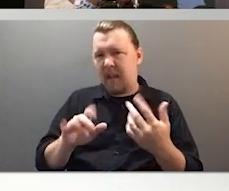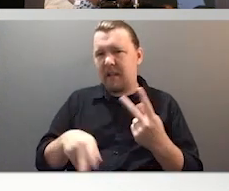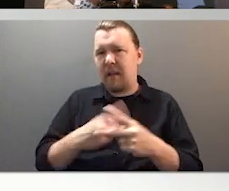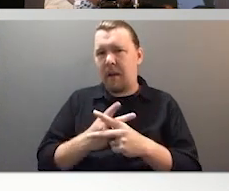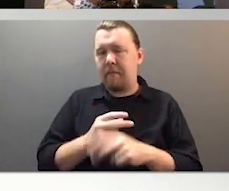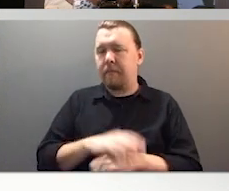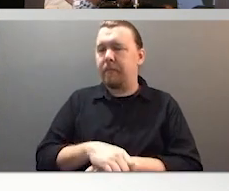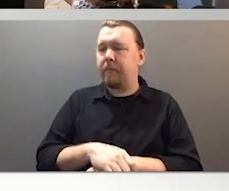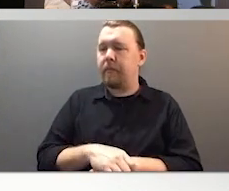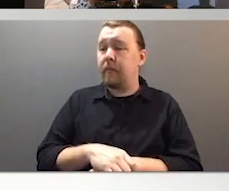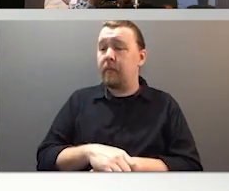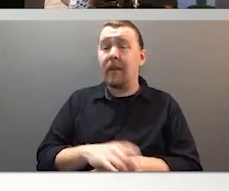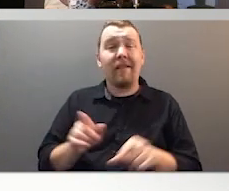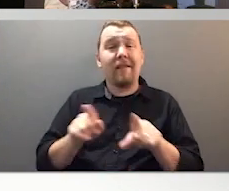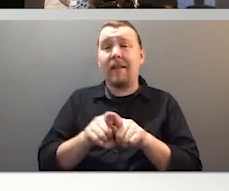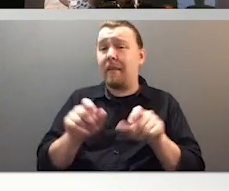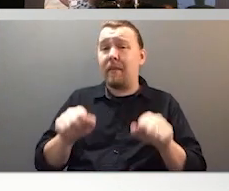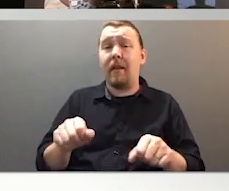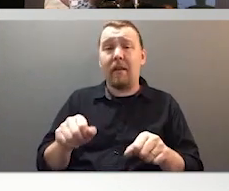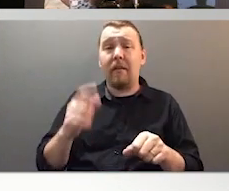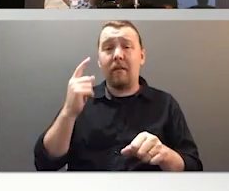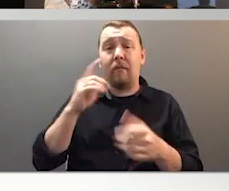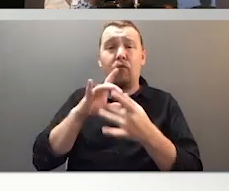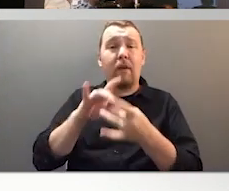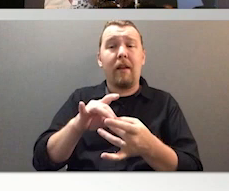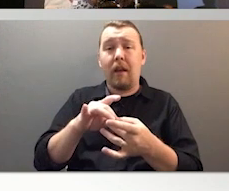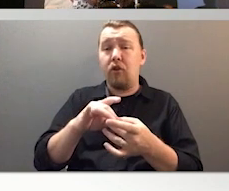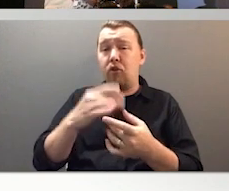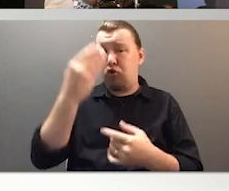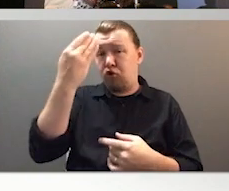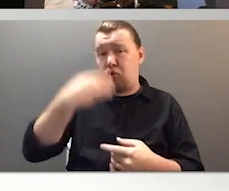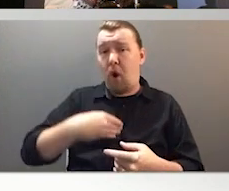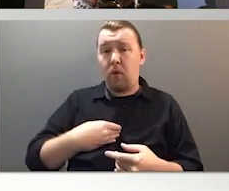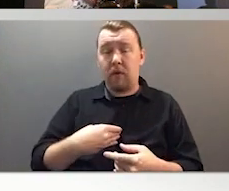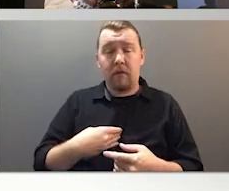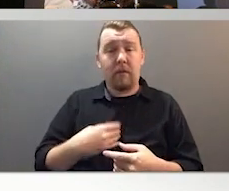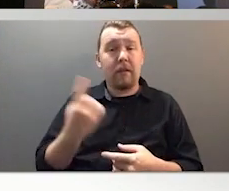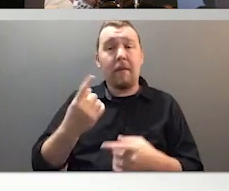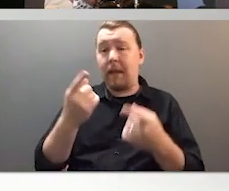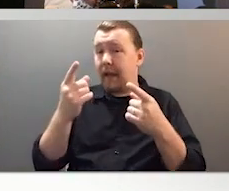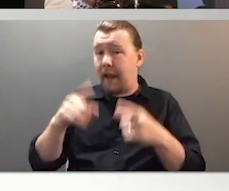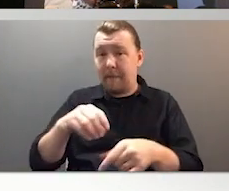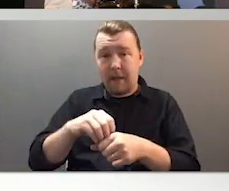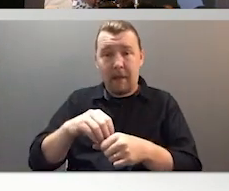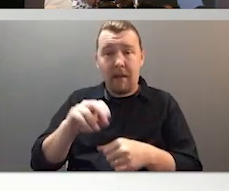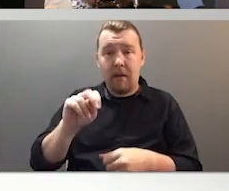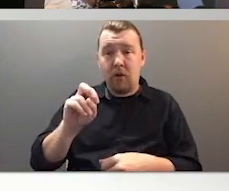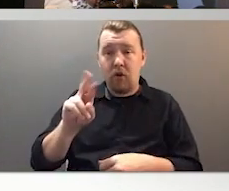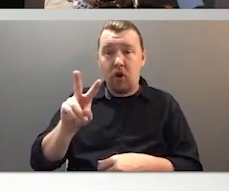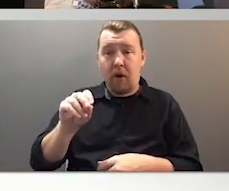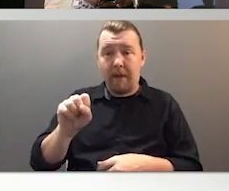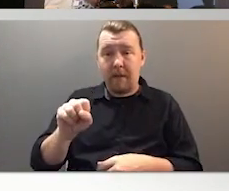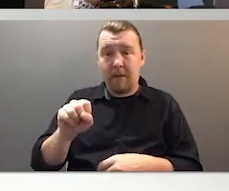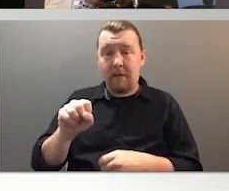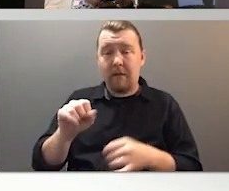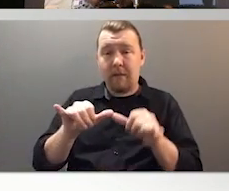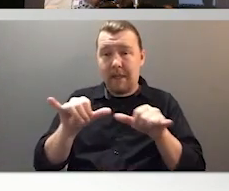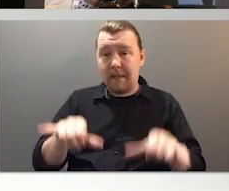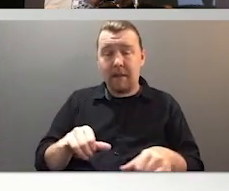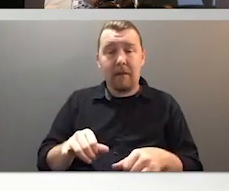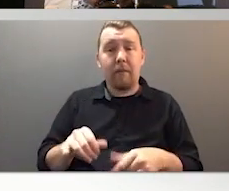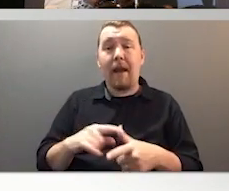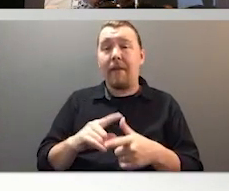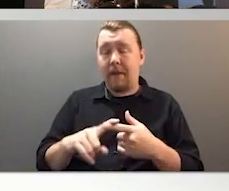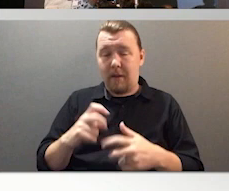Same thing can go for a stroke, right? Something happened within the nervous system, and then we have issues going on